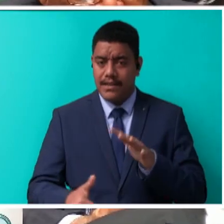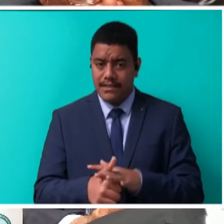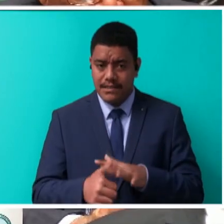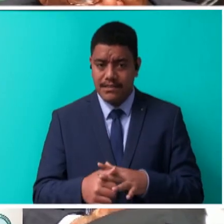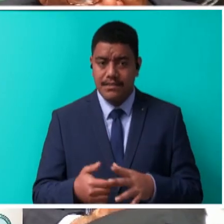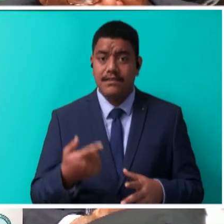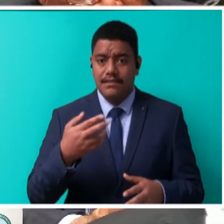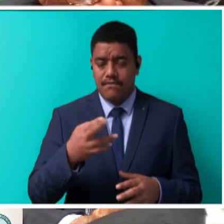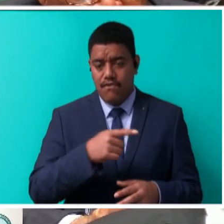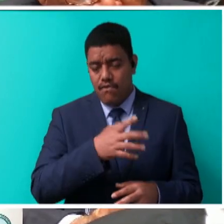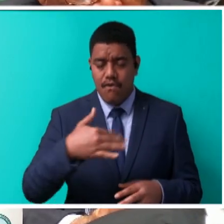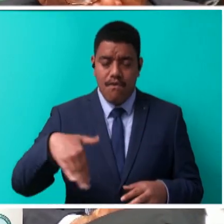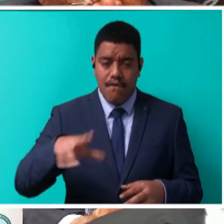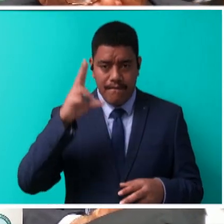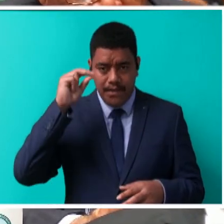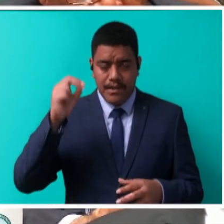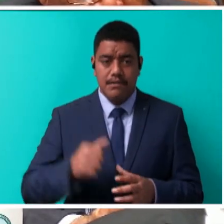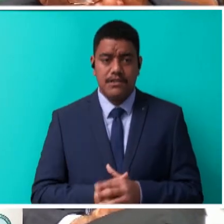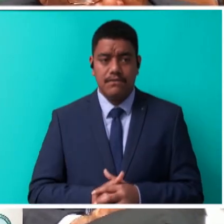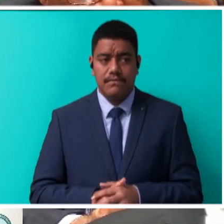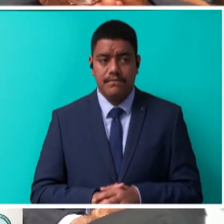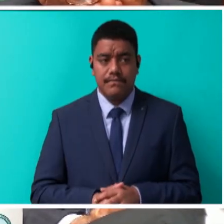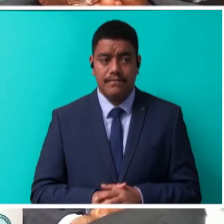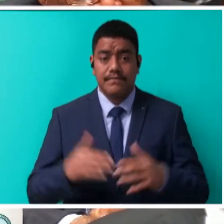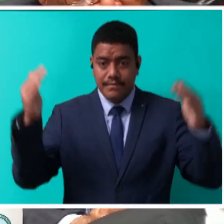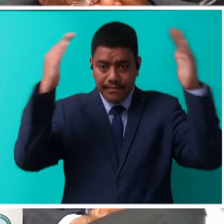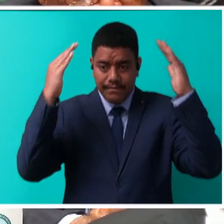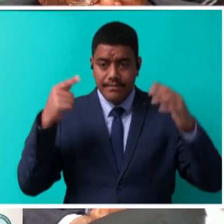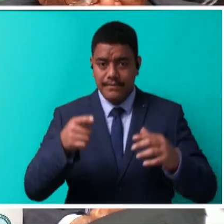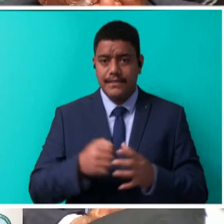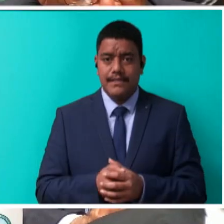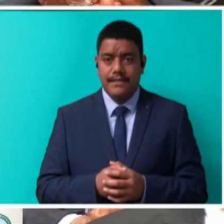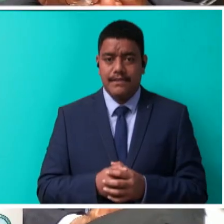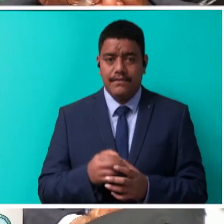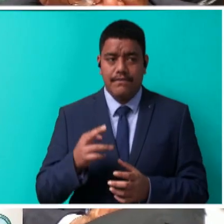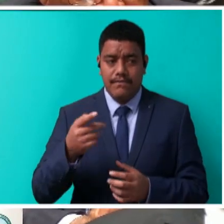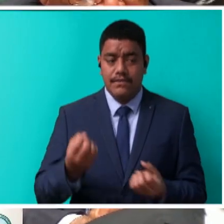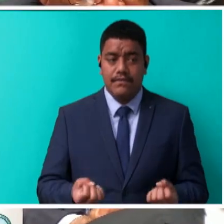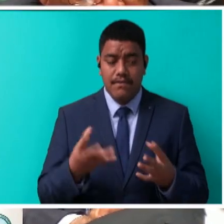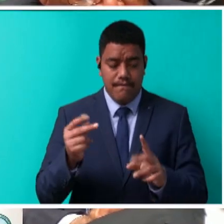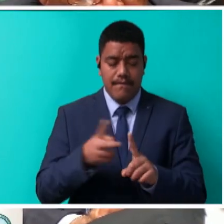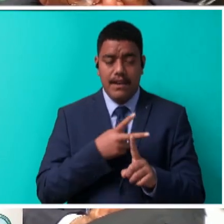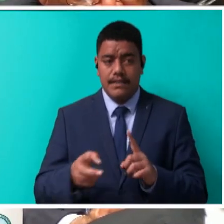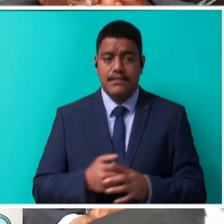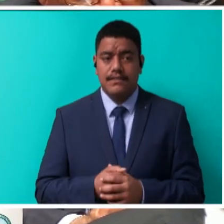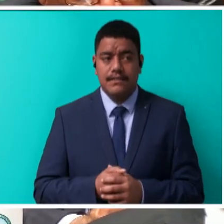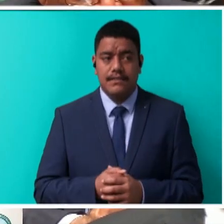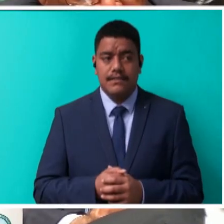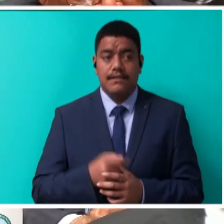inclusive, and meaningful to all Fijians. Mr. Speaker, access to justice is a lifeline for survivors of violence. It